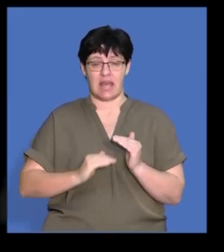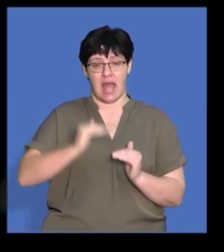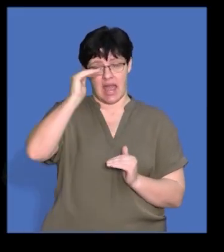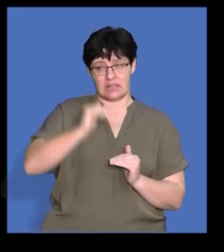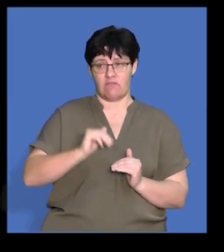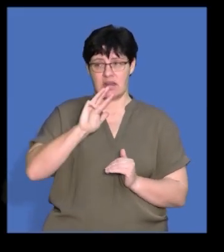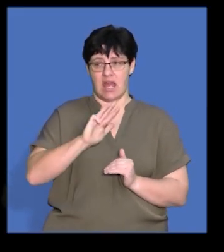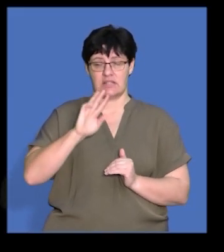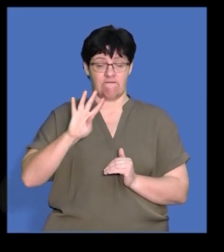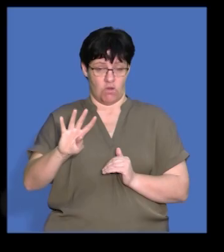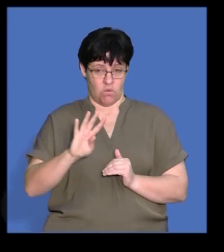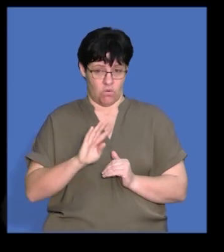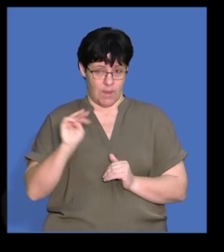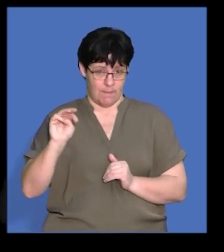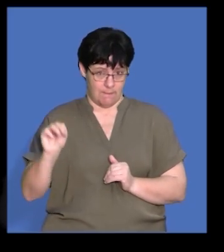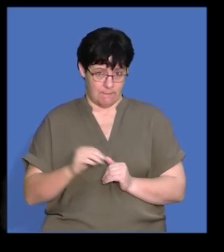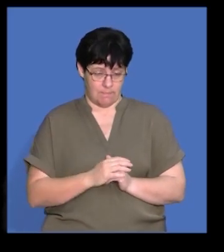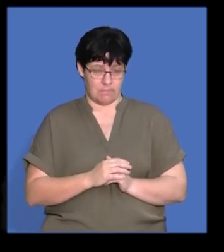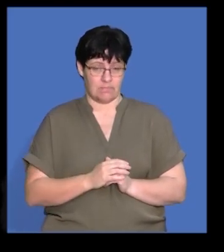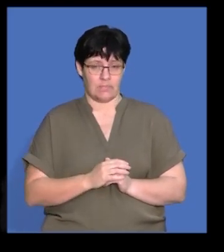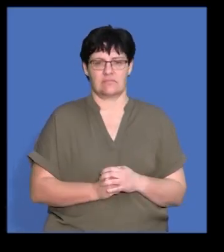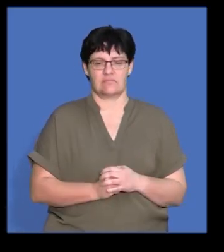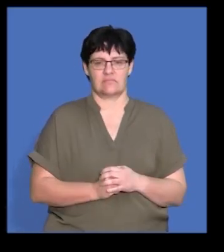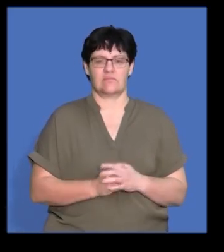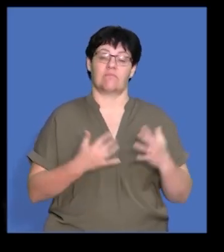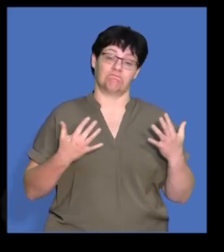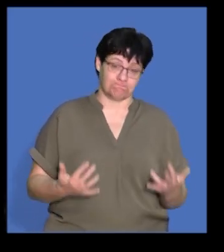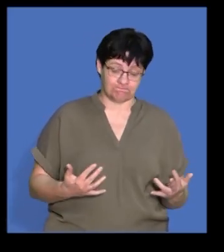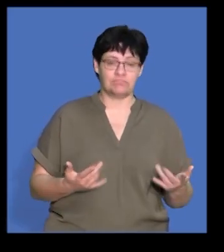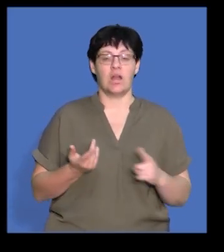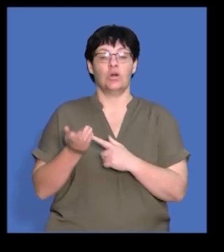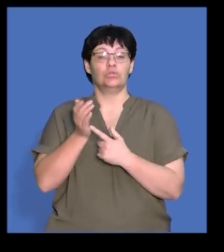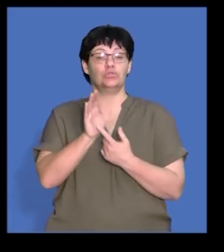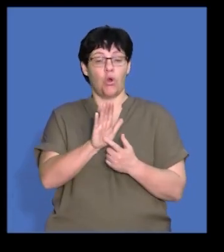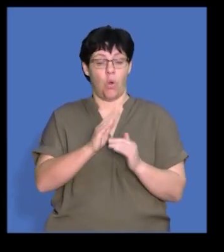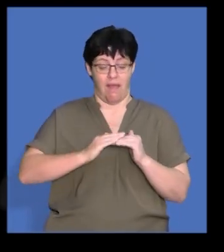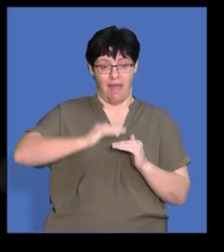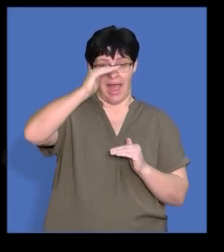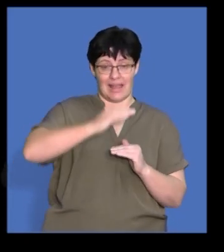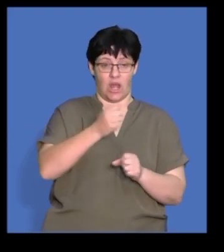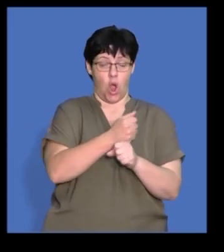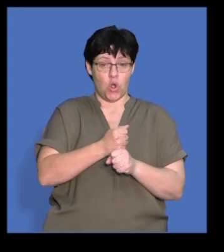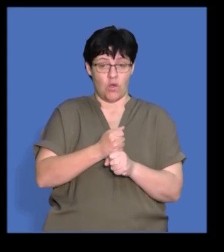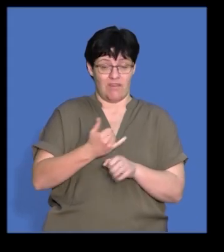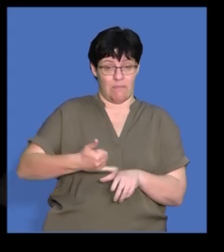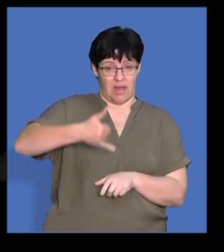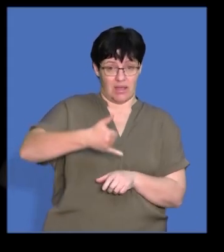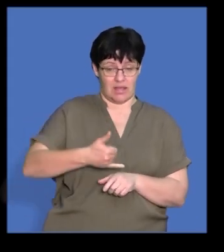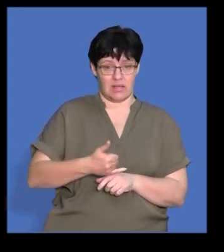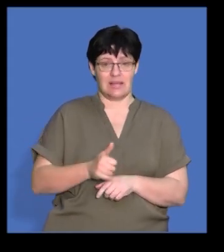94. So let's go through the questions. Right. Show that the height of the coffee mug is